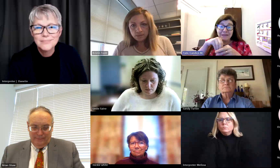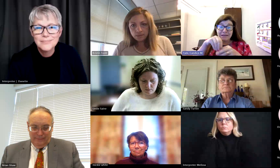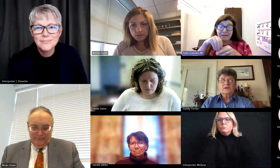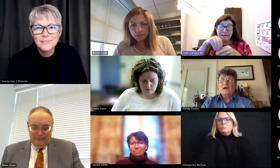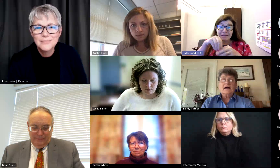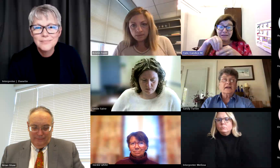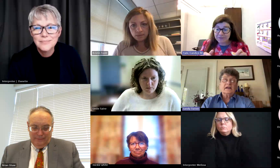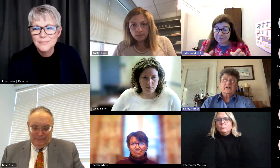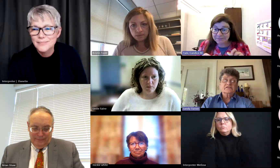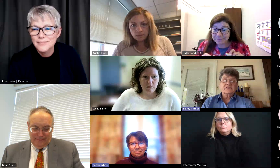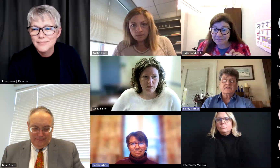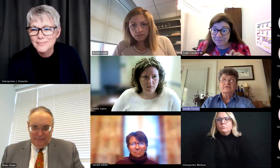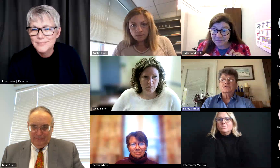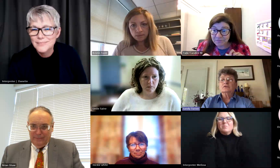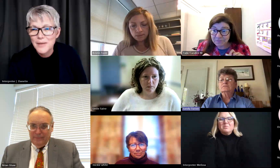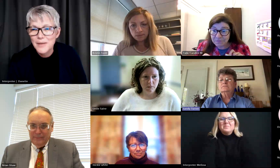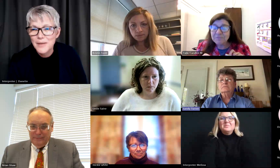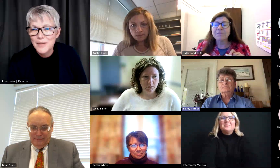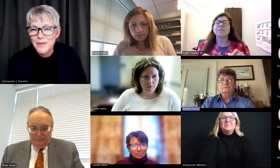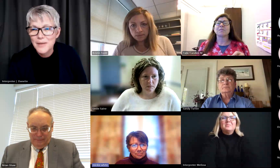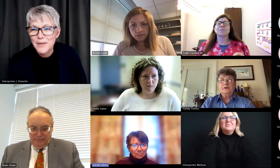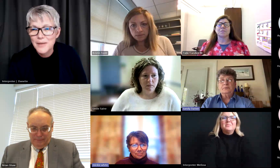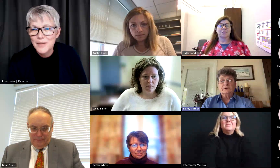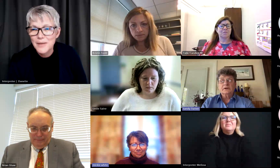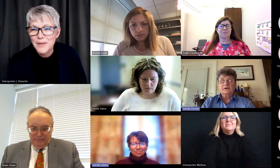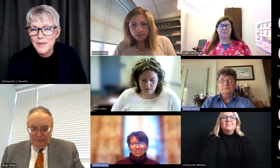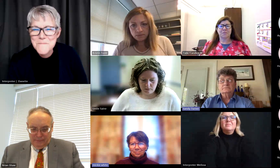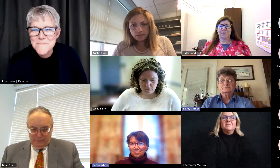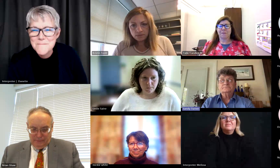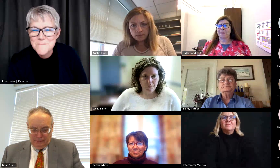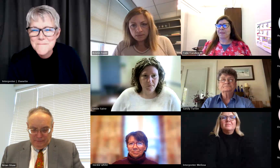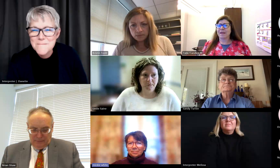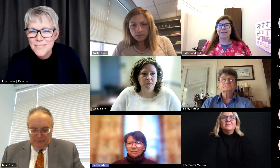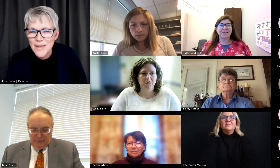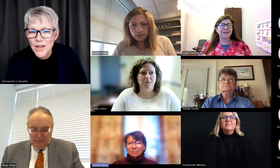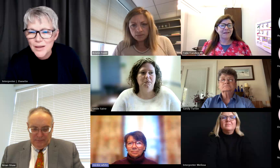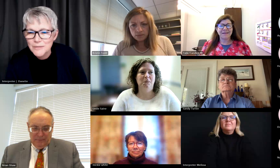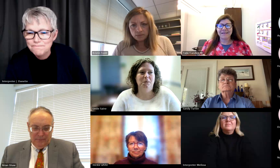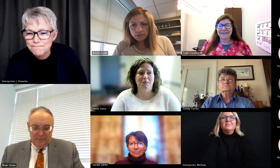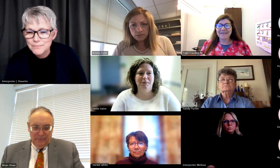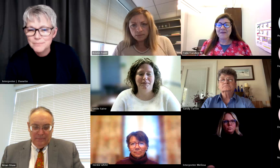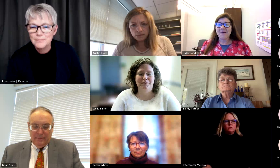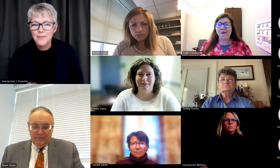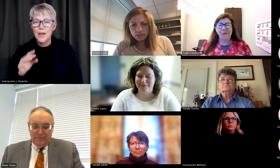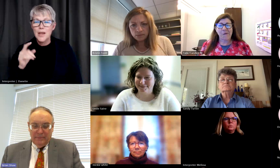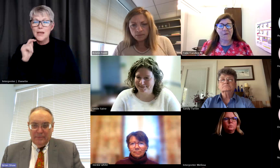I'm in the I audience. can't even see the full people again.